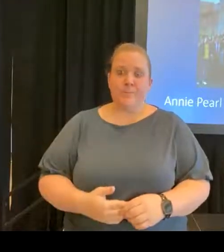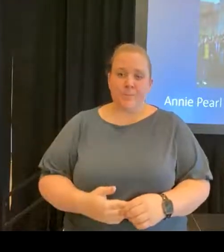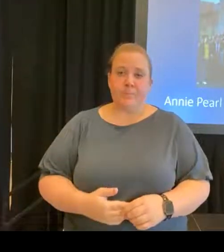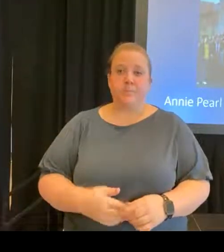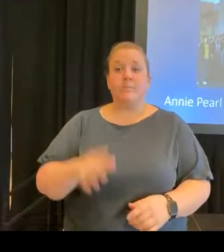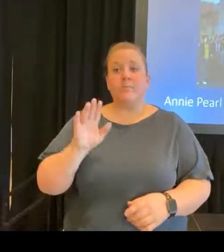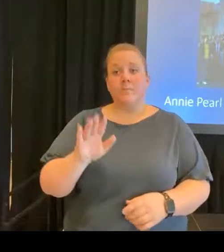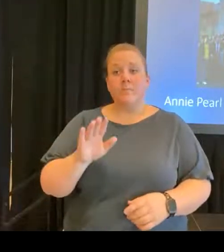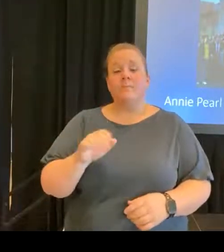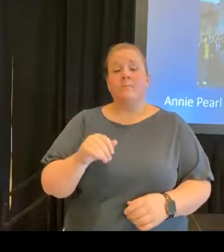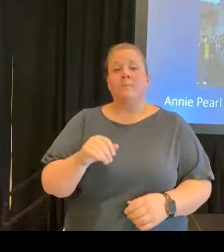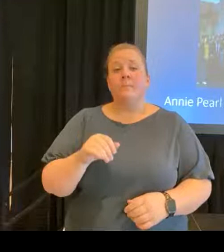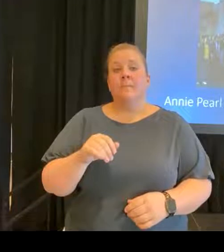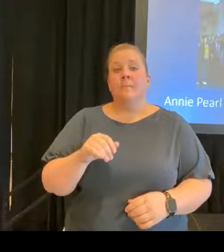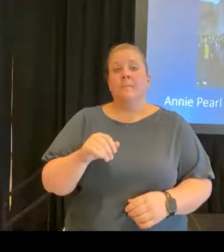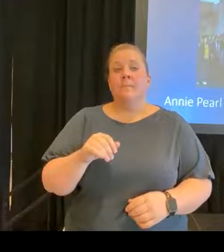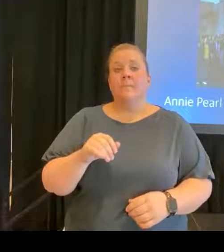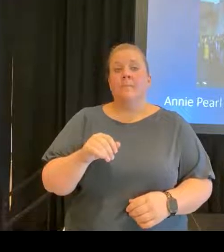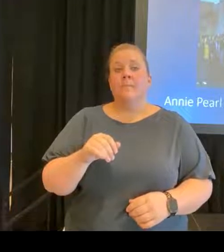Now,